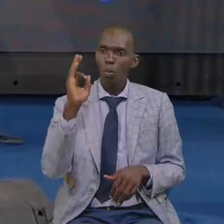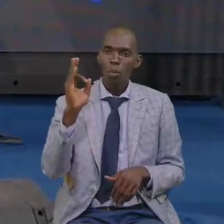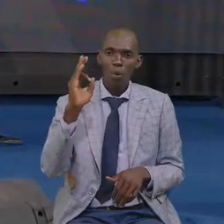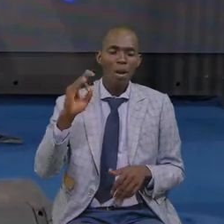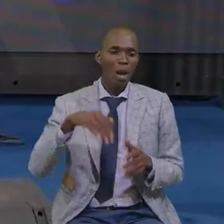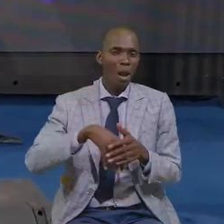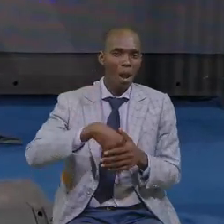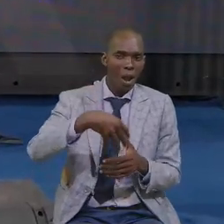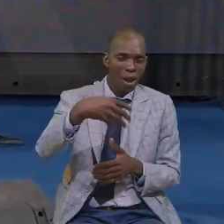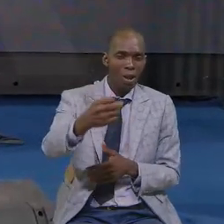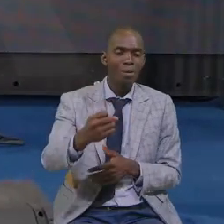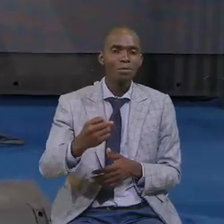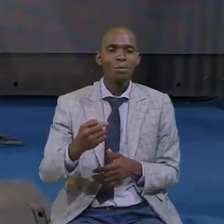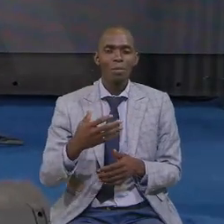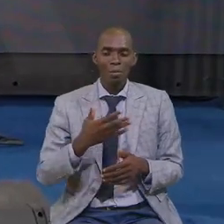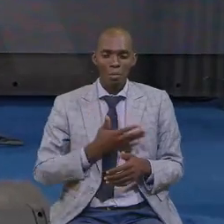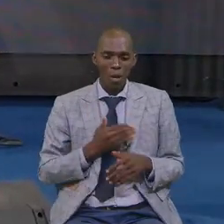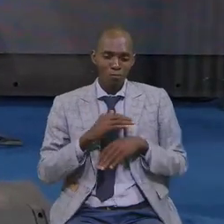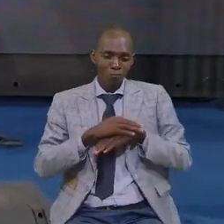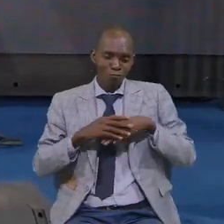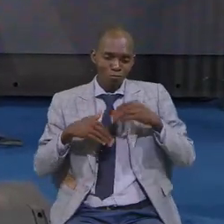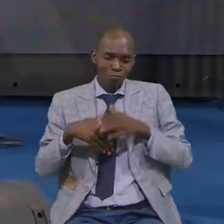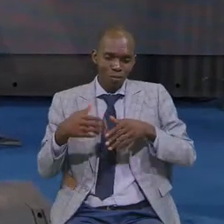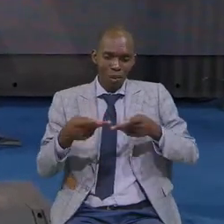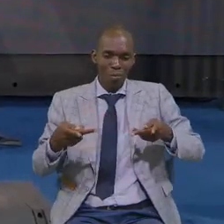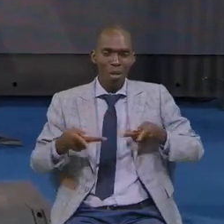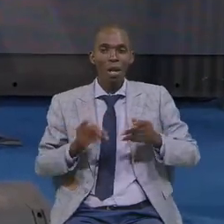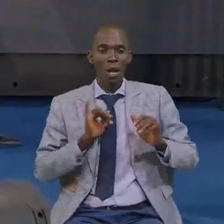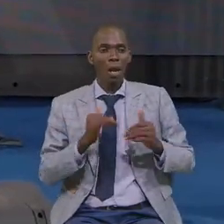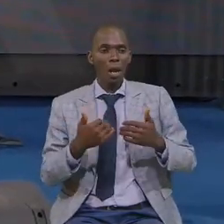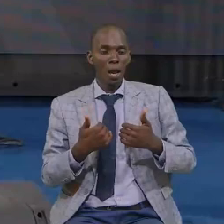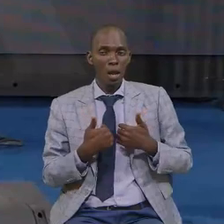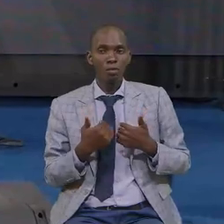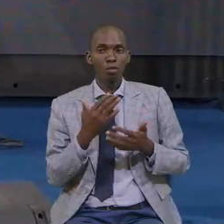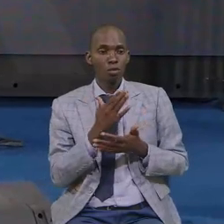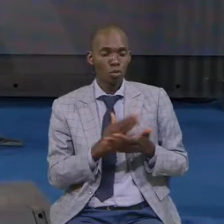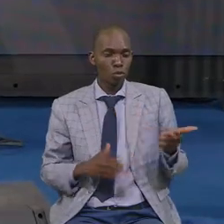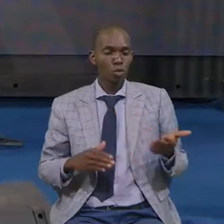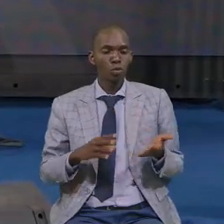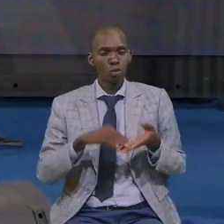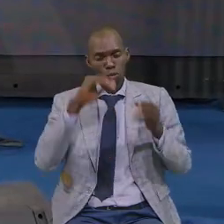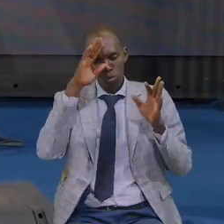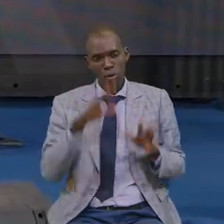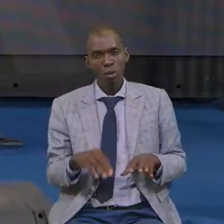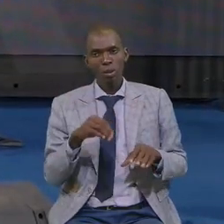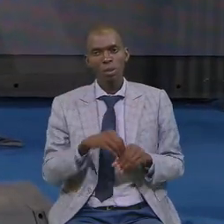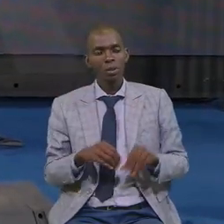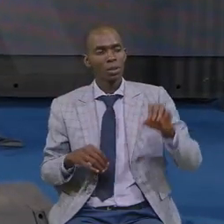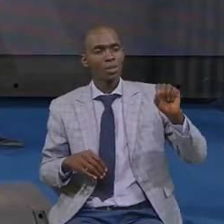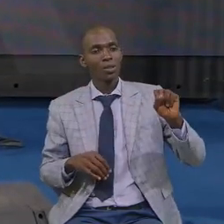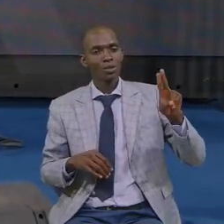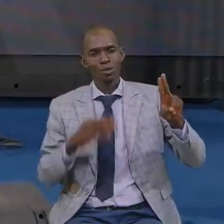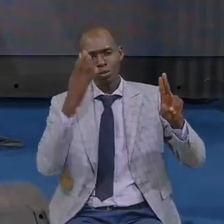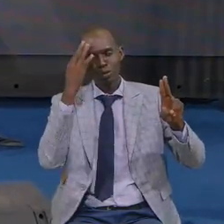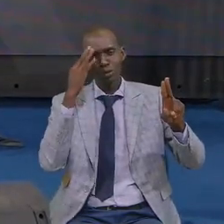my comfort zone. I had some students in the scripture union. I could talk to them. They were my